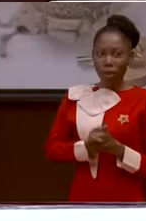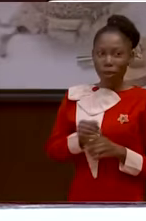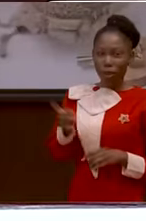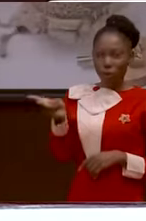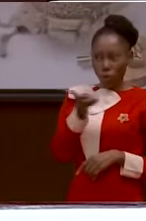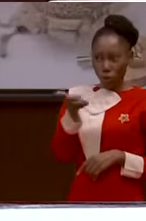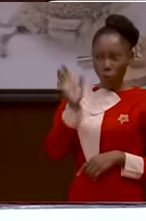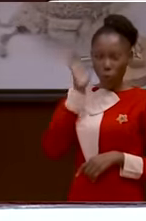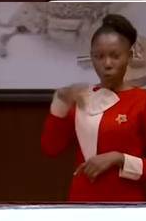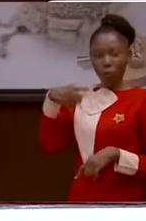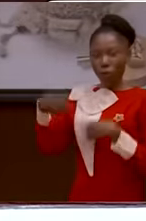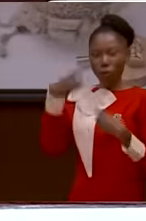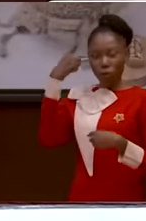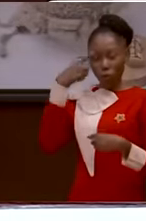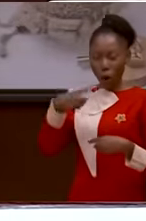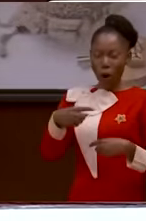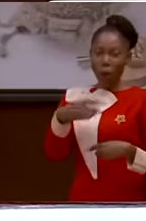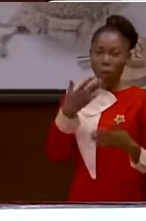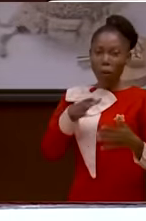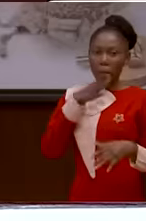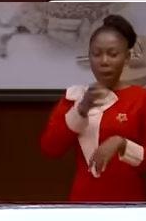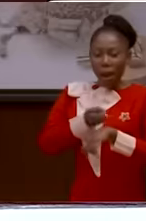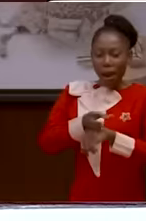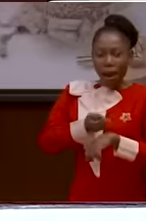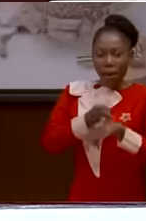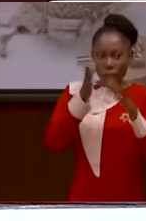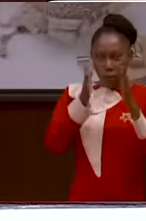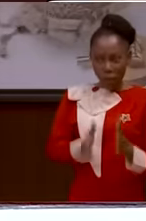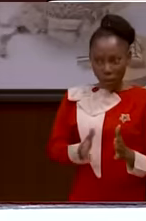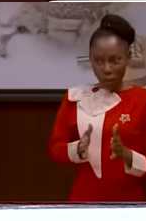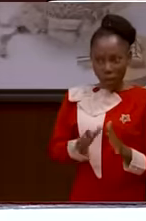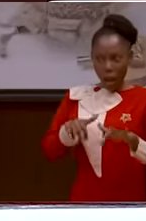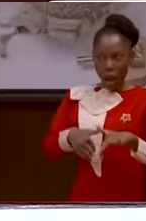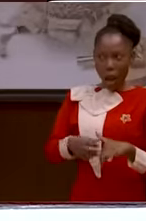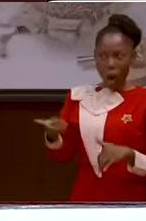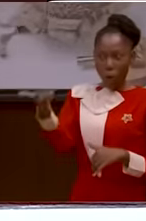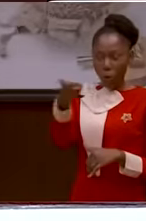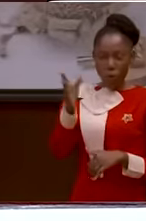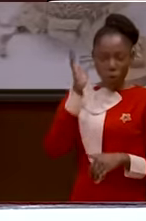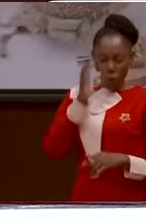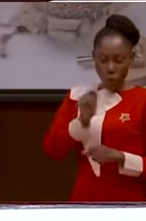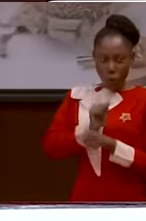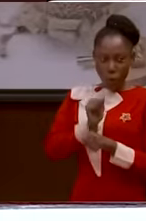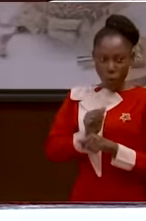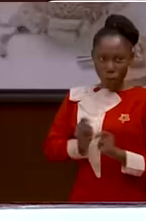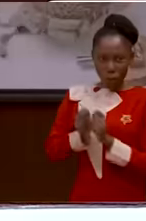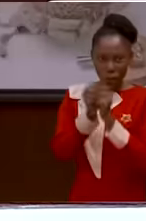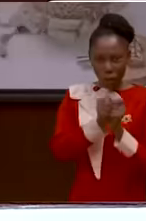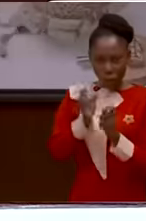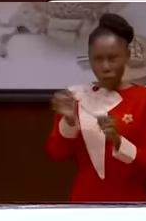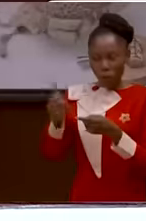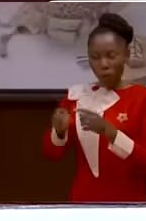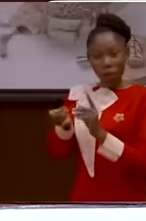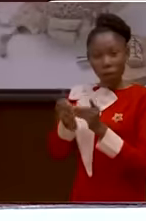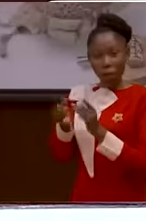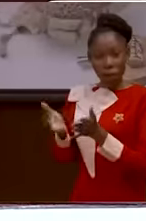you to counselor. He's going to guide you on how to co-parent, even if you both decide you don't want to be a